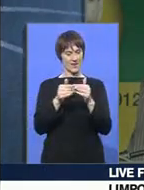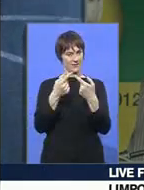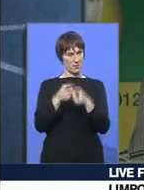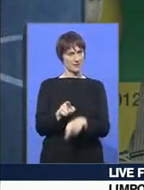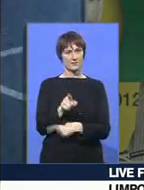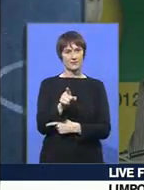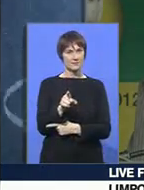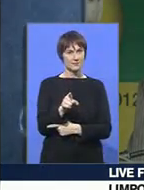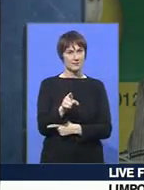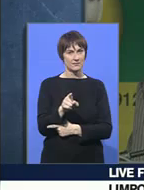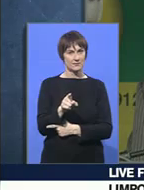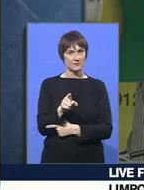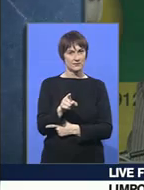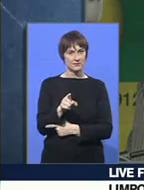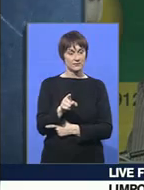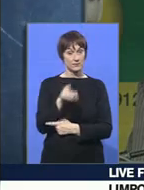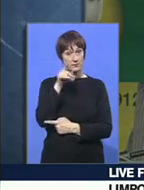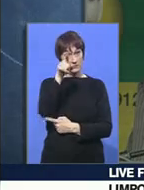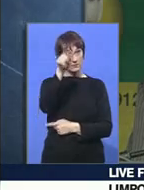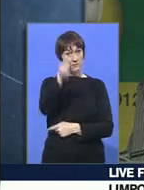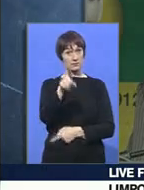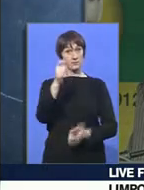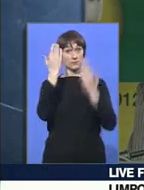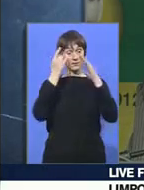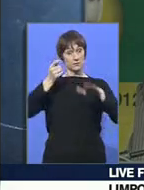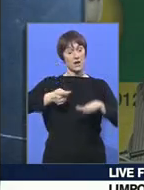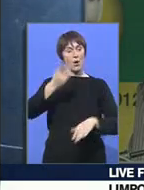entrust whites with cases involving